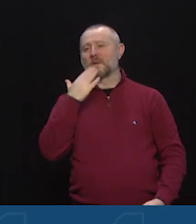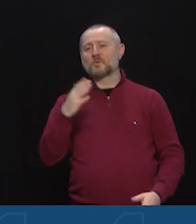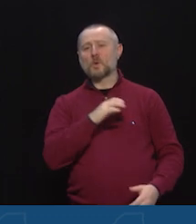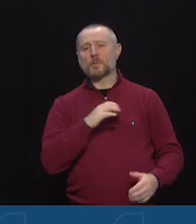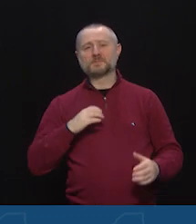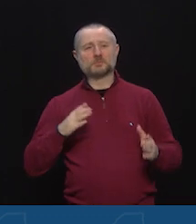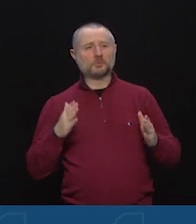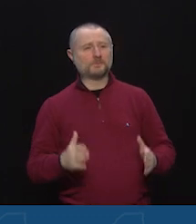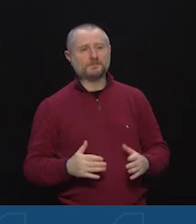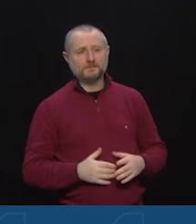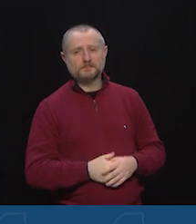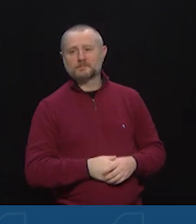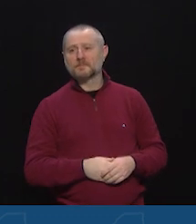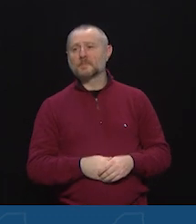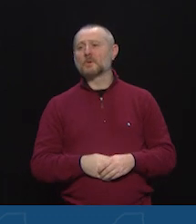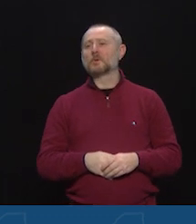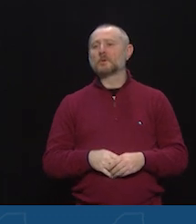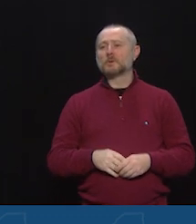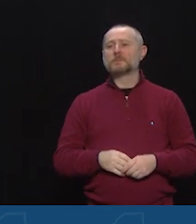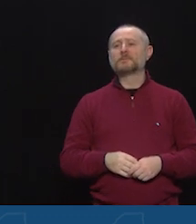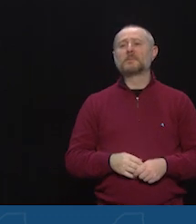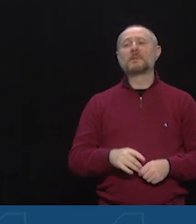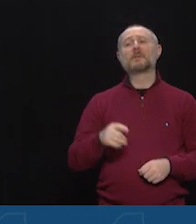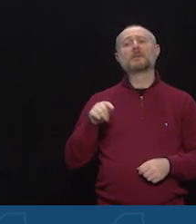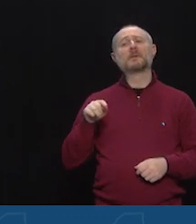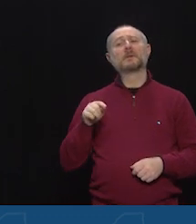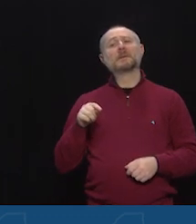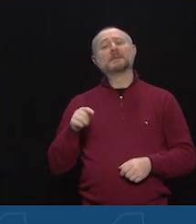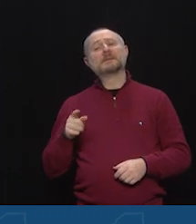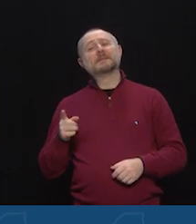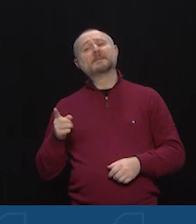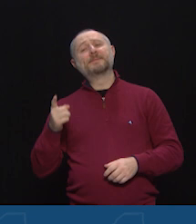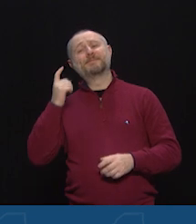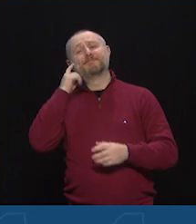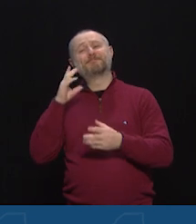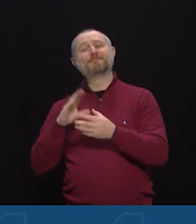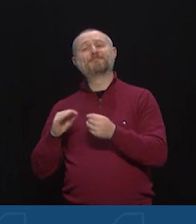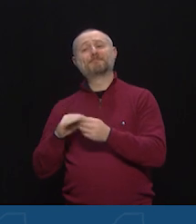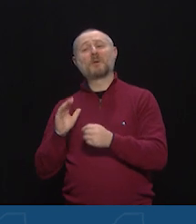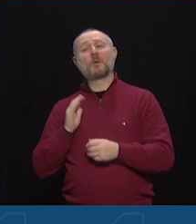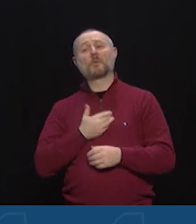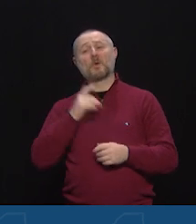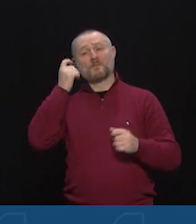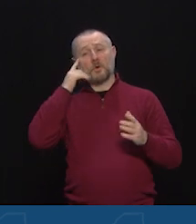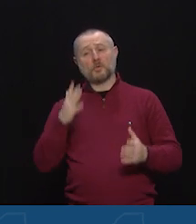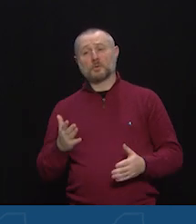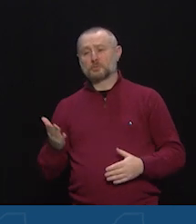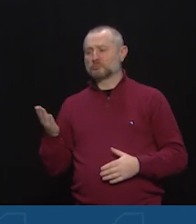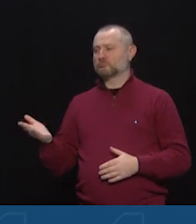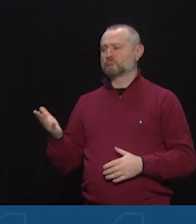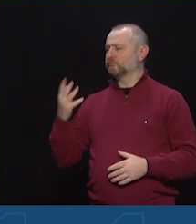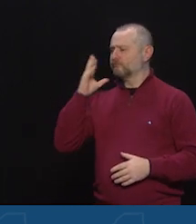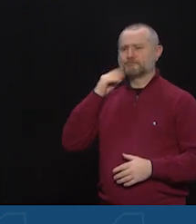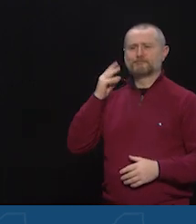think that the Commissioner just alluded to the fact that we have a governor who's from a pretty snowy part of the state.